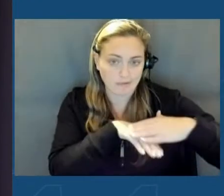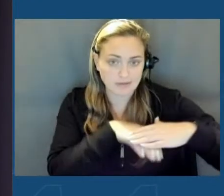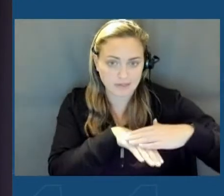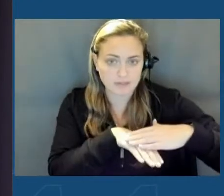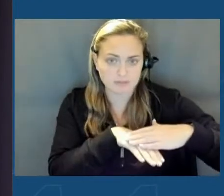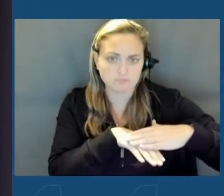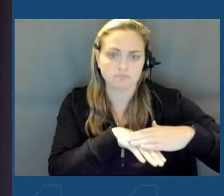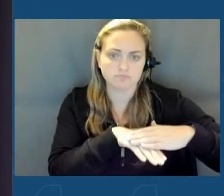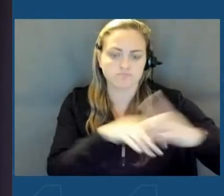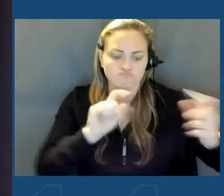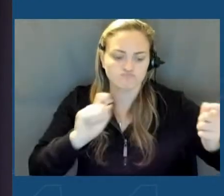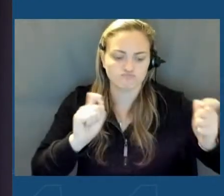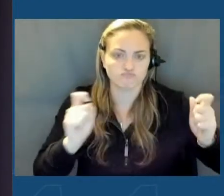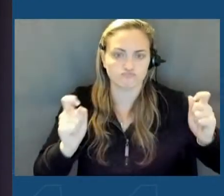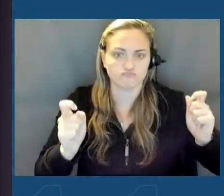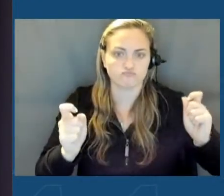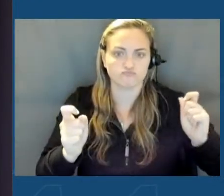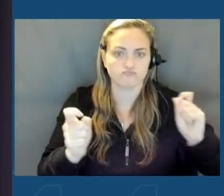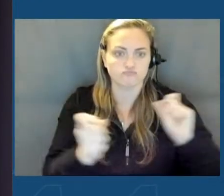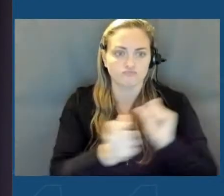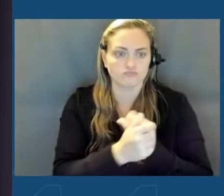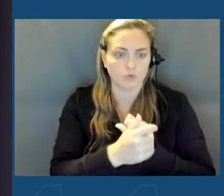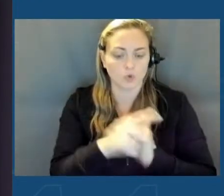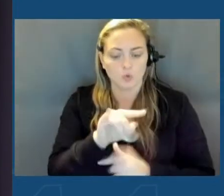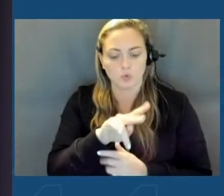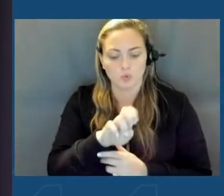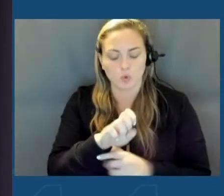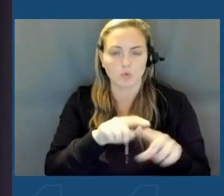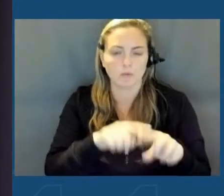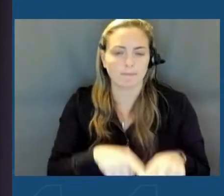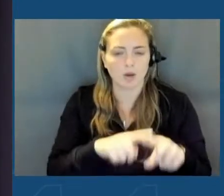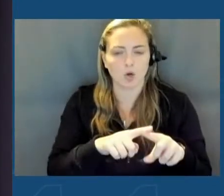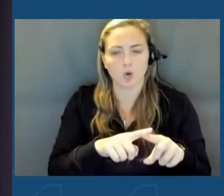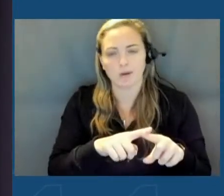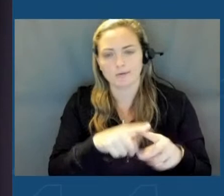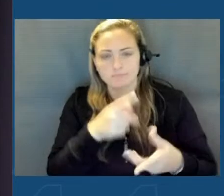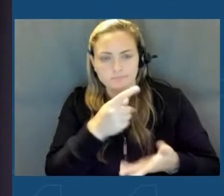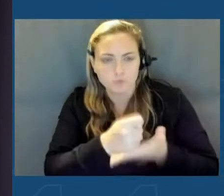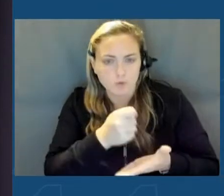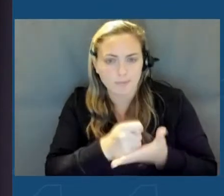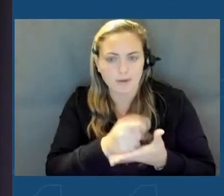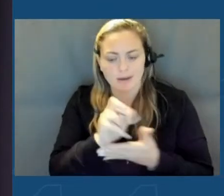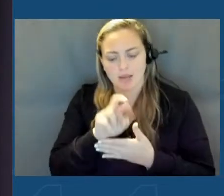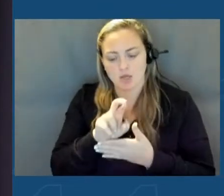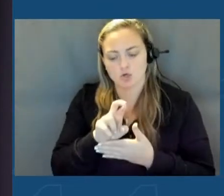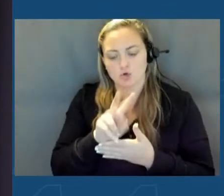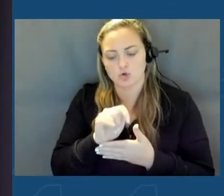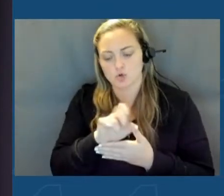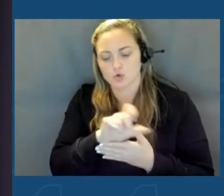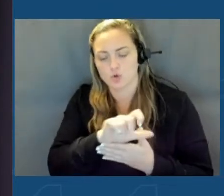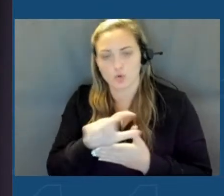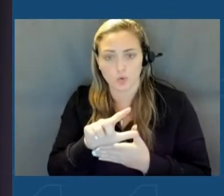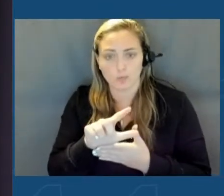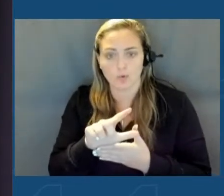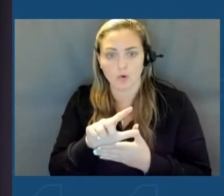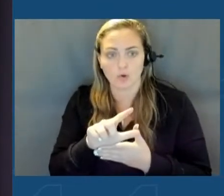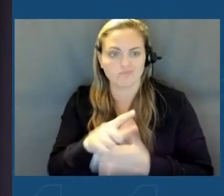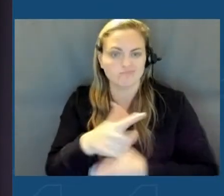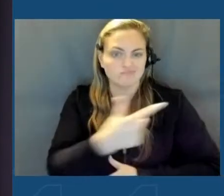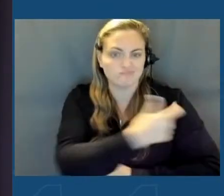are transitioning to dose-sparing regimens using intradermal administration.